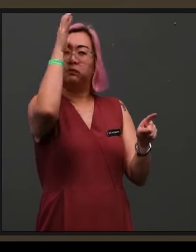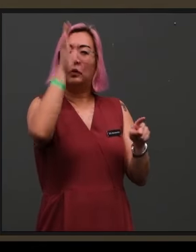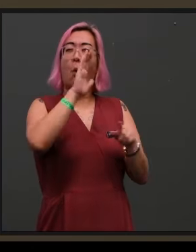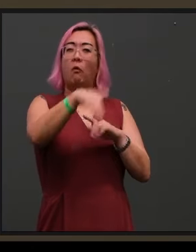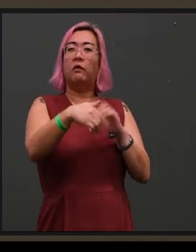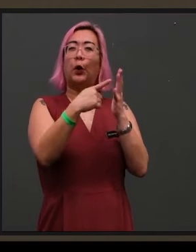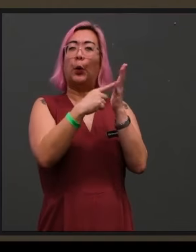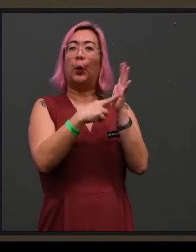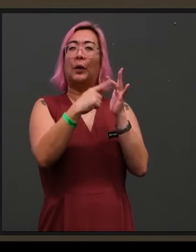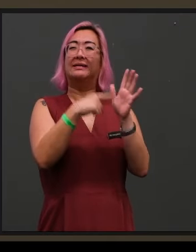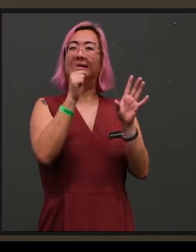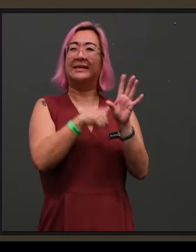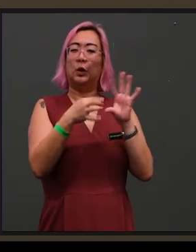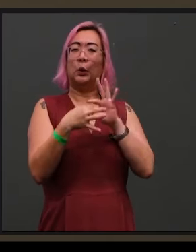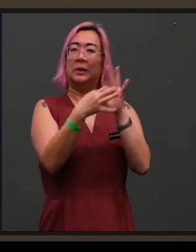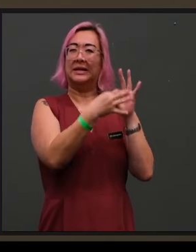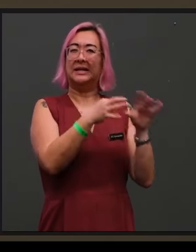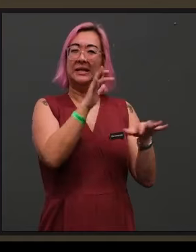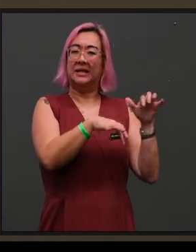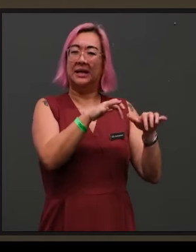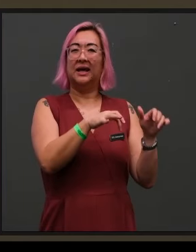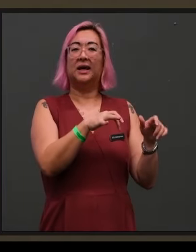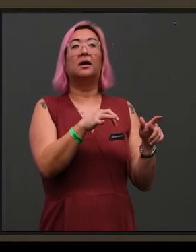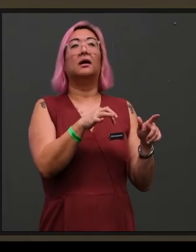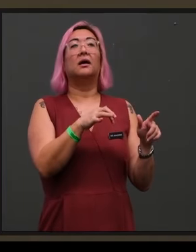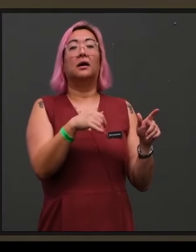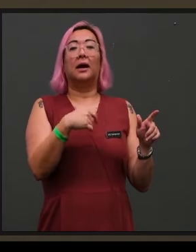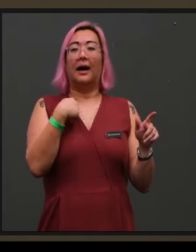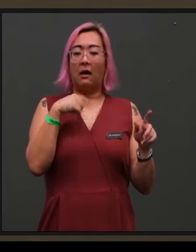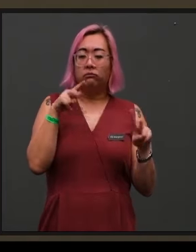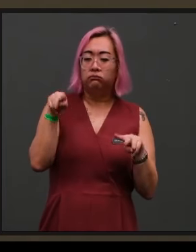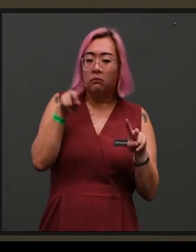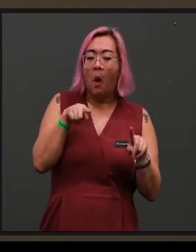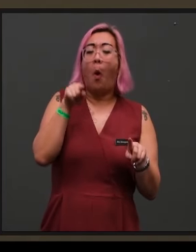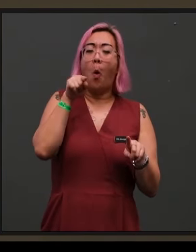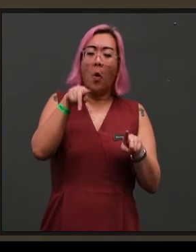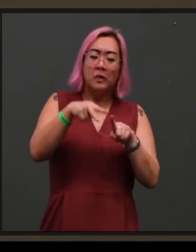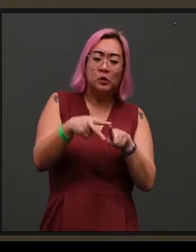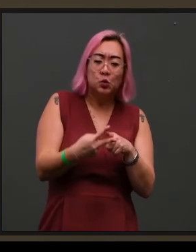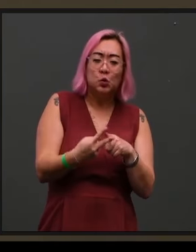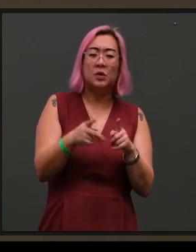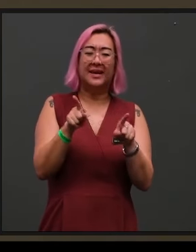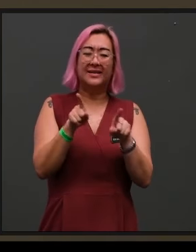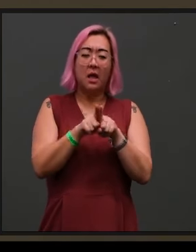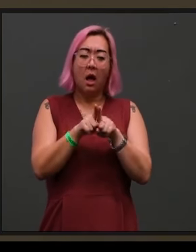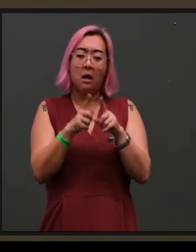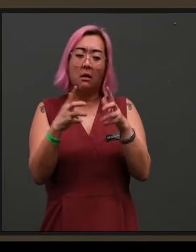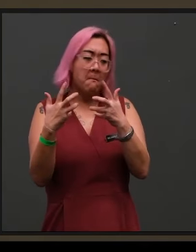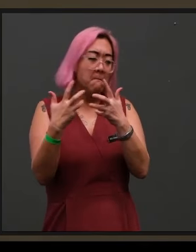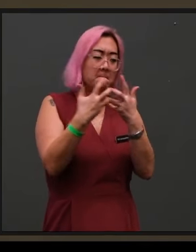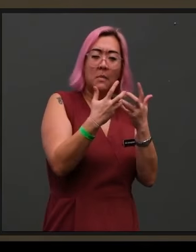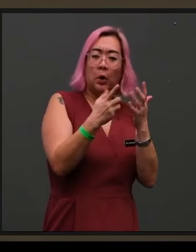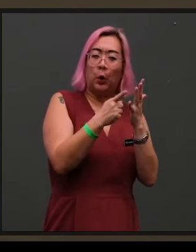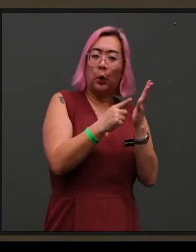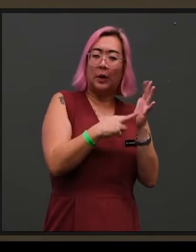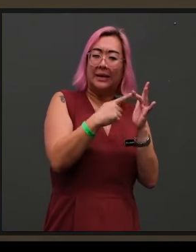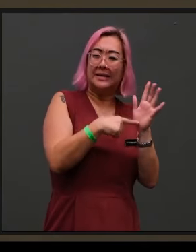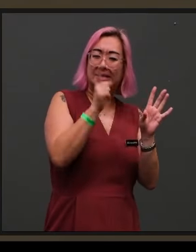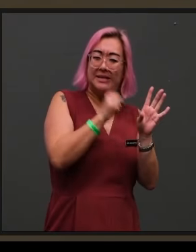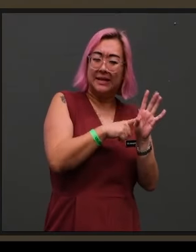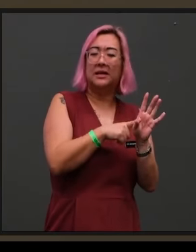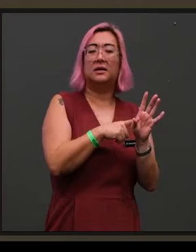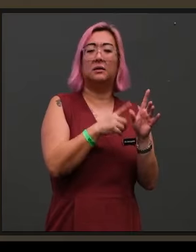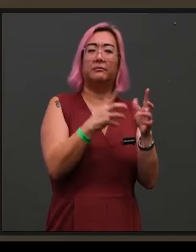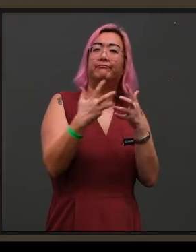so I thought, oh, it's like a wrapper for Unity, essentially, built for making adventure games. And so I thought this is the perfect thing we can use. And that's ultimately what we